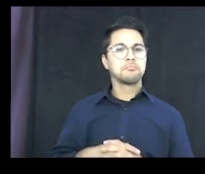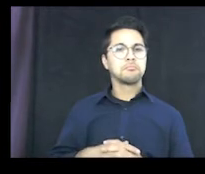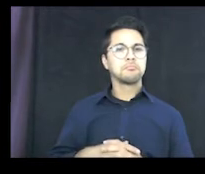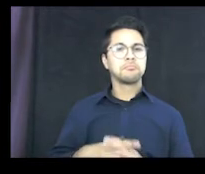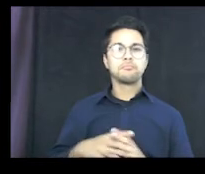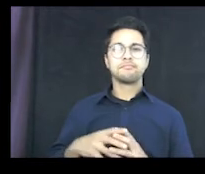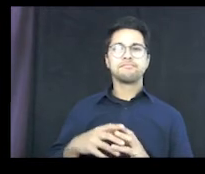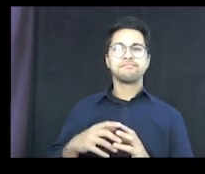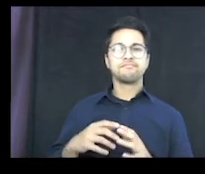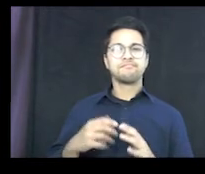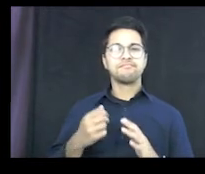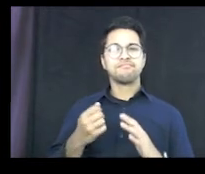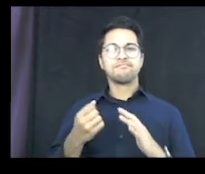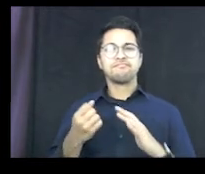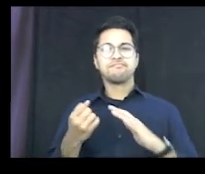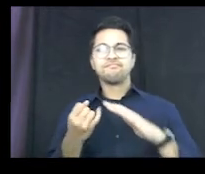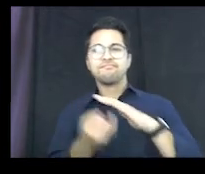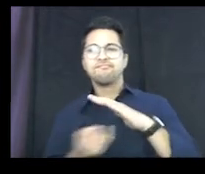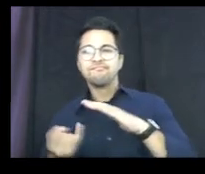singled out,